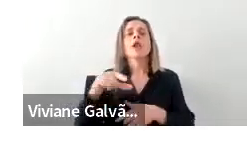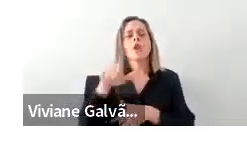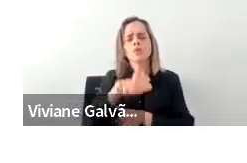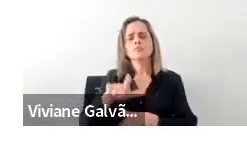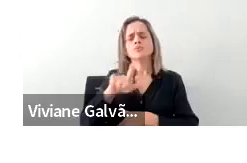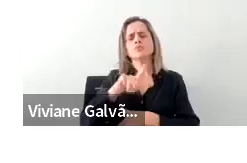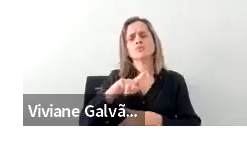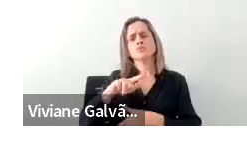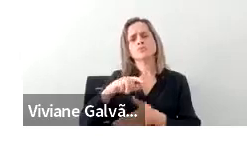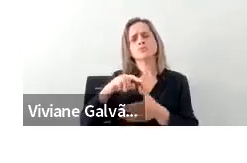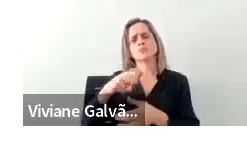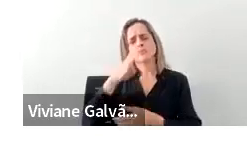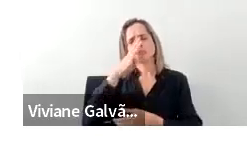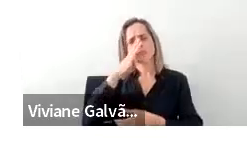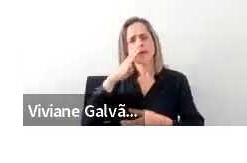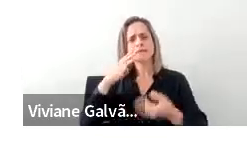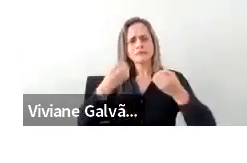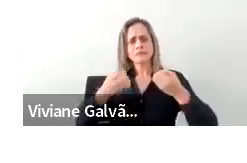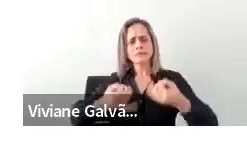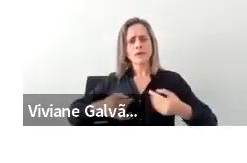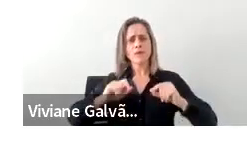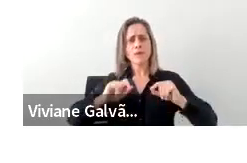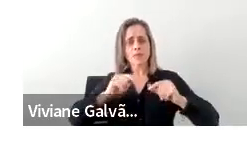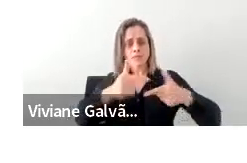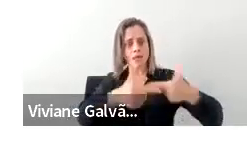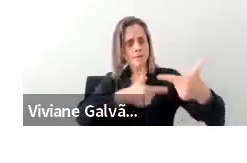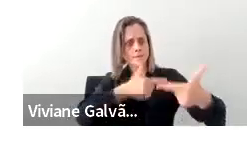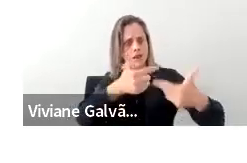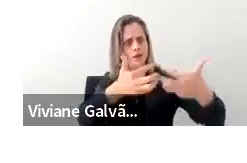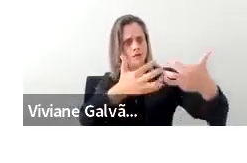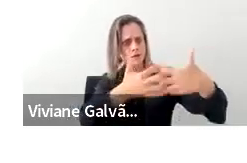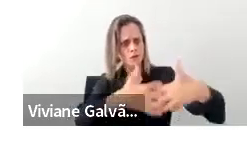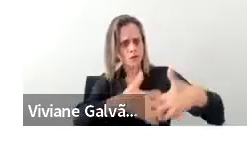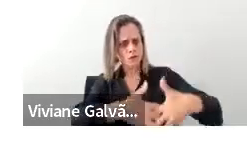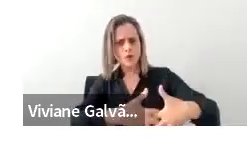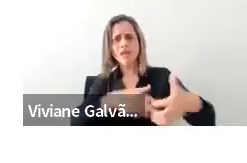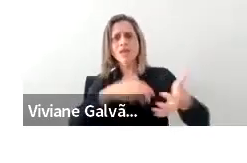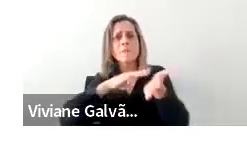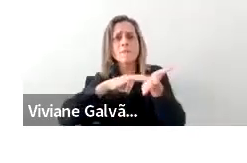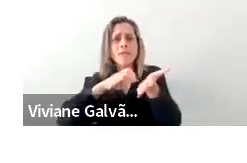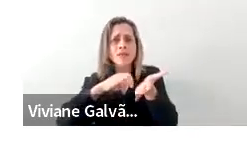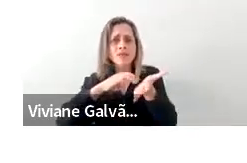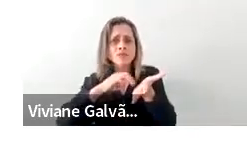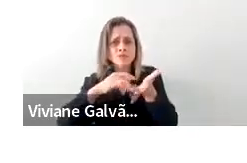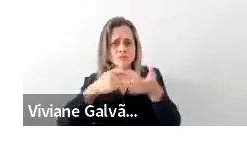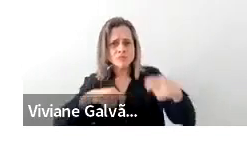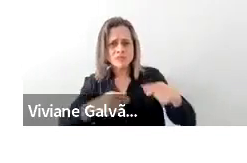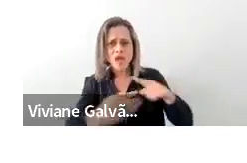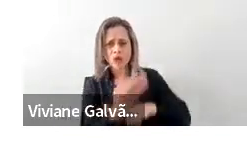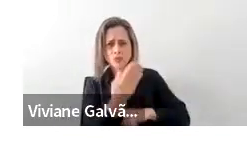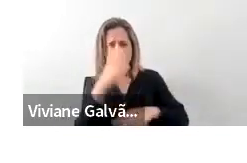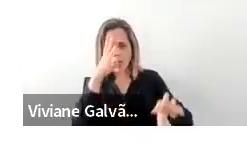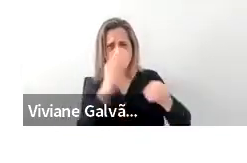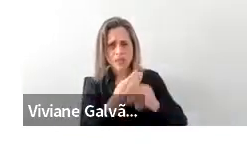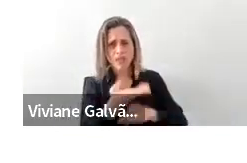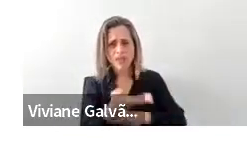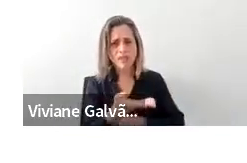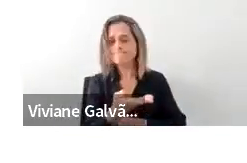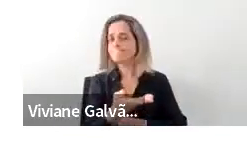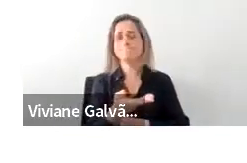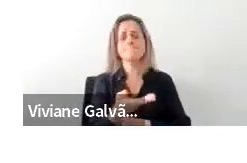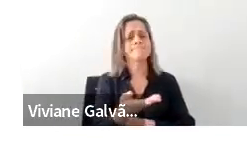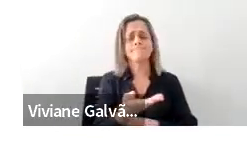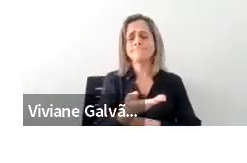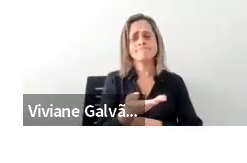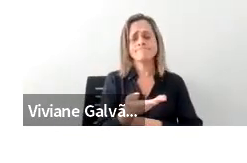island, and similarly with the free association of producers. So I think the important thing then, one thing here, is when